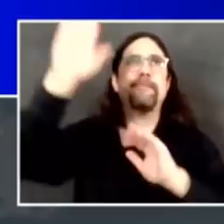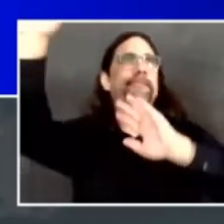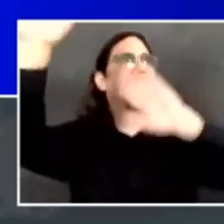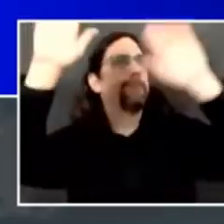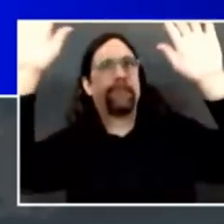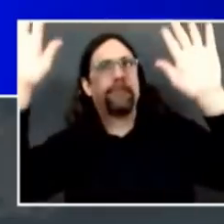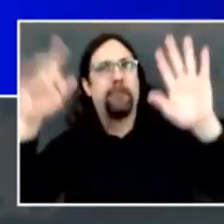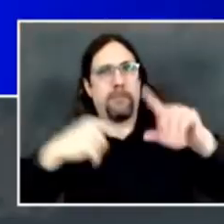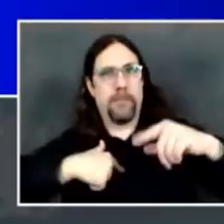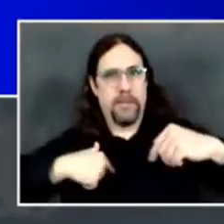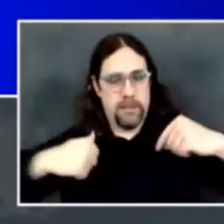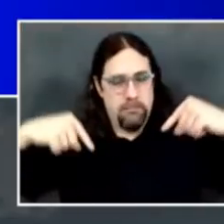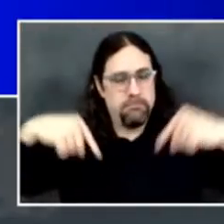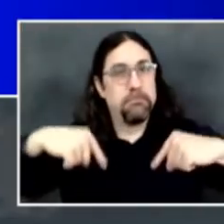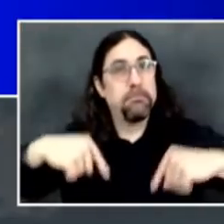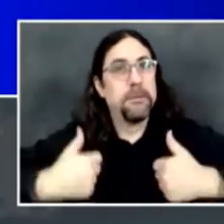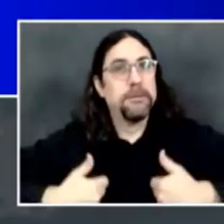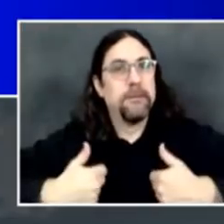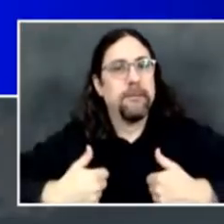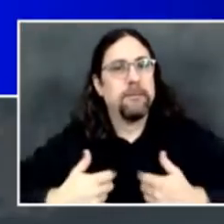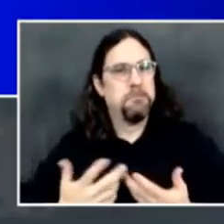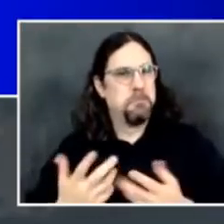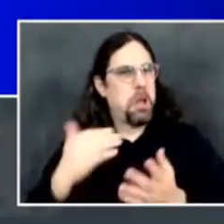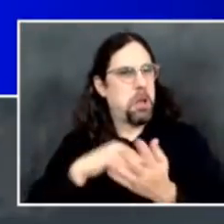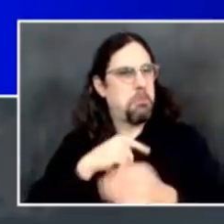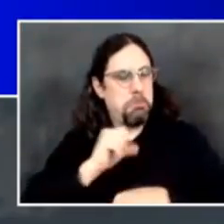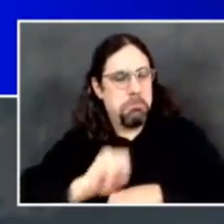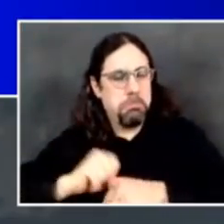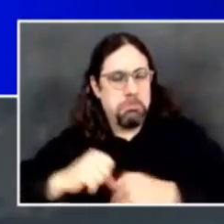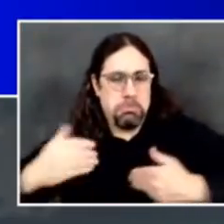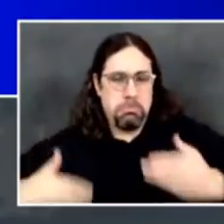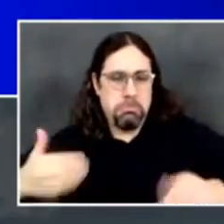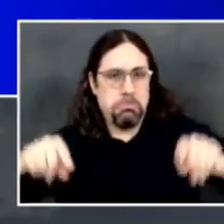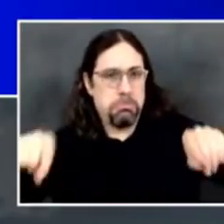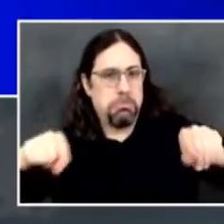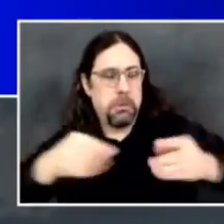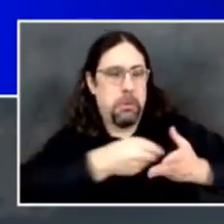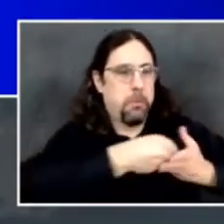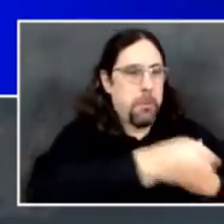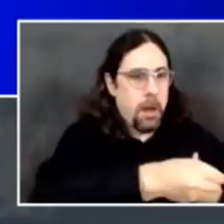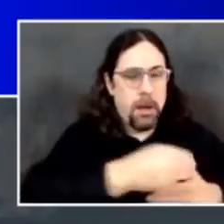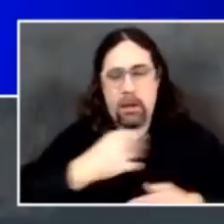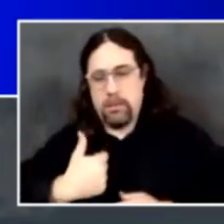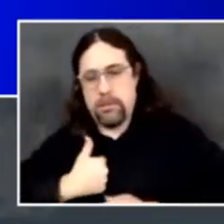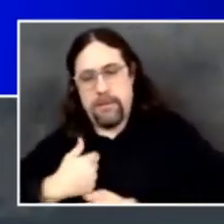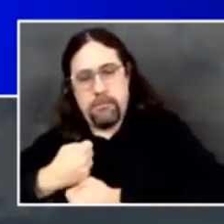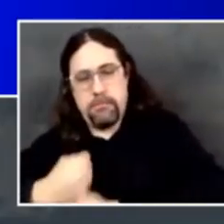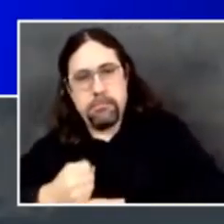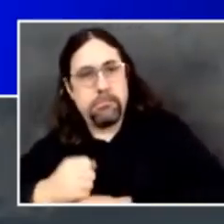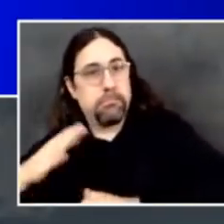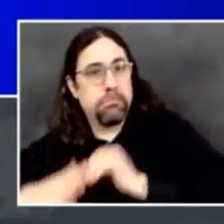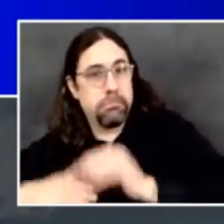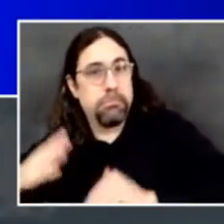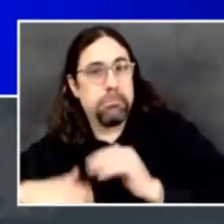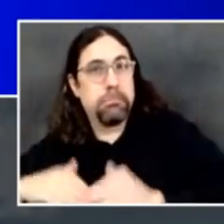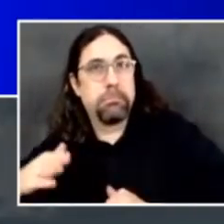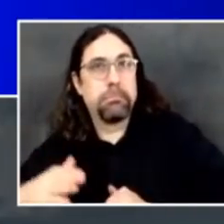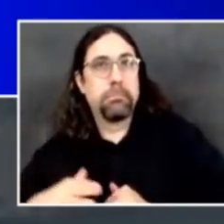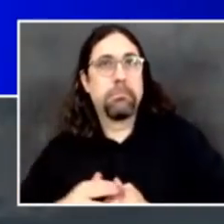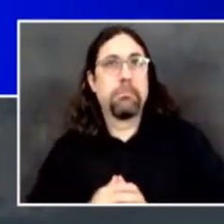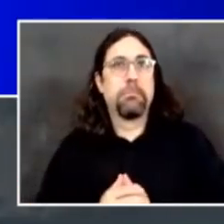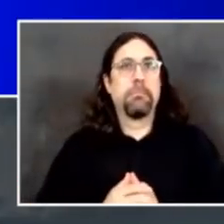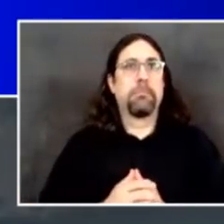Now, an important piece of this larger puzzle, how we protect each other, how we fight back this disease, is something